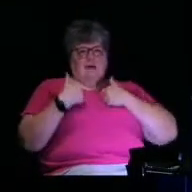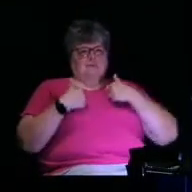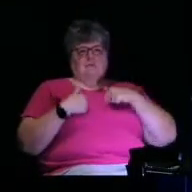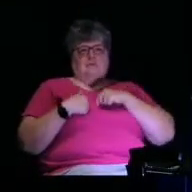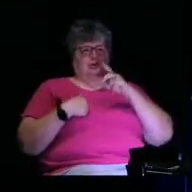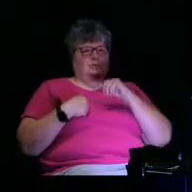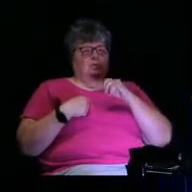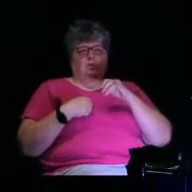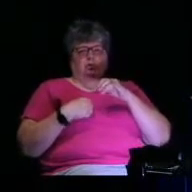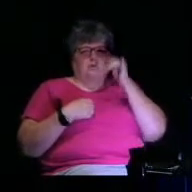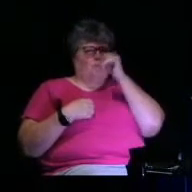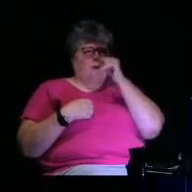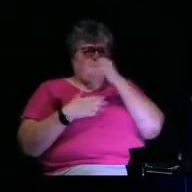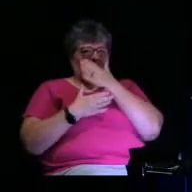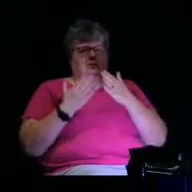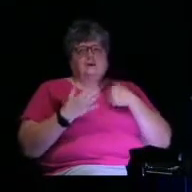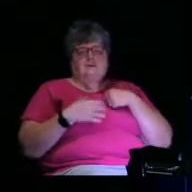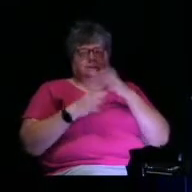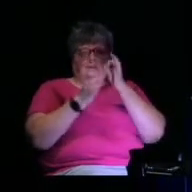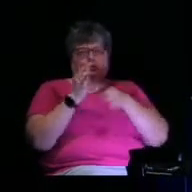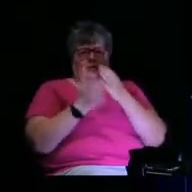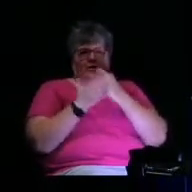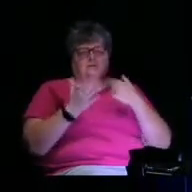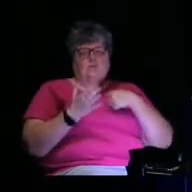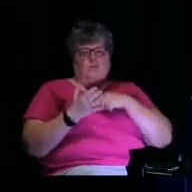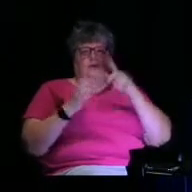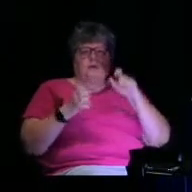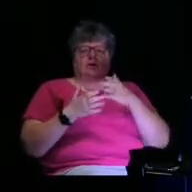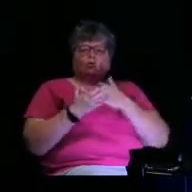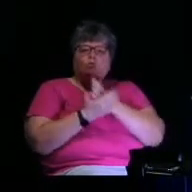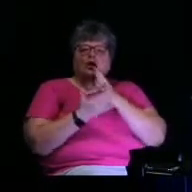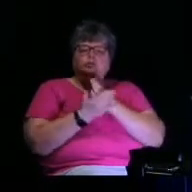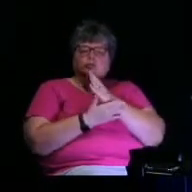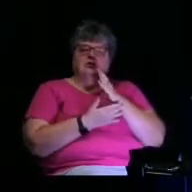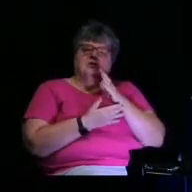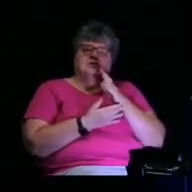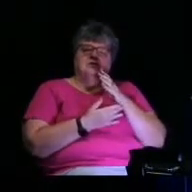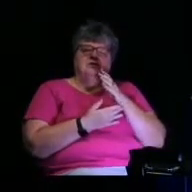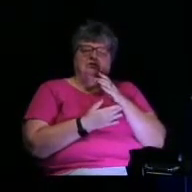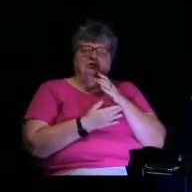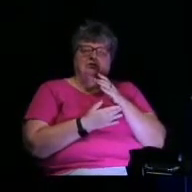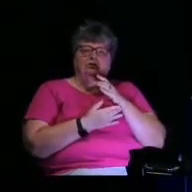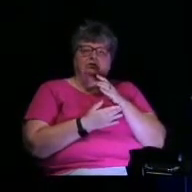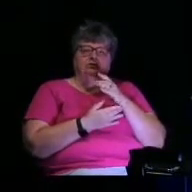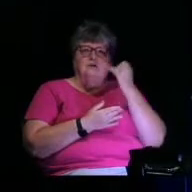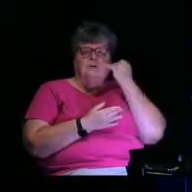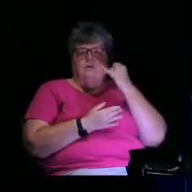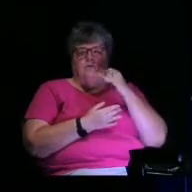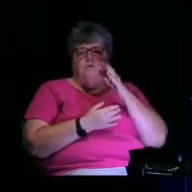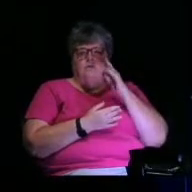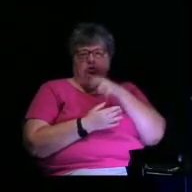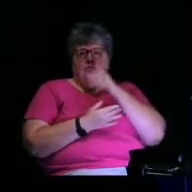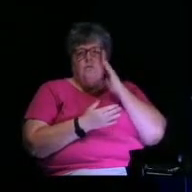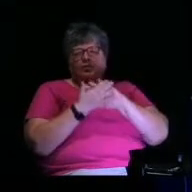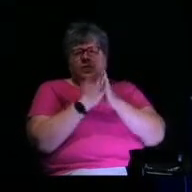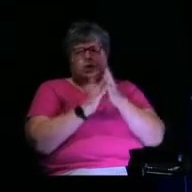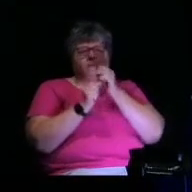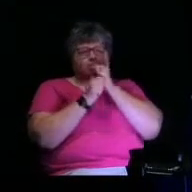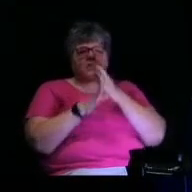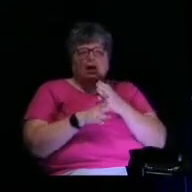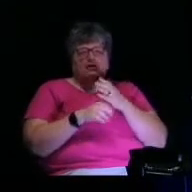things, okay? If we're going to suffer, Journey, let's be for righteousness' sake, okay? But if we suffer, look, you will be blessed. What does he